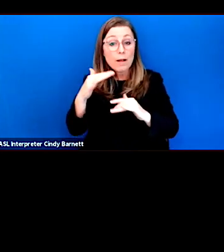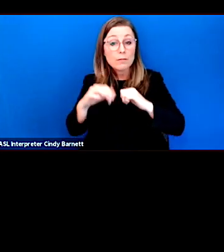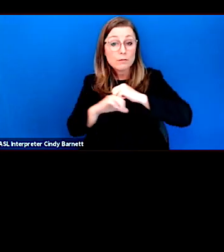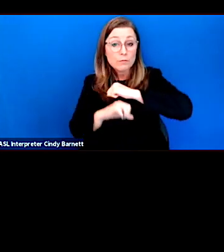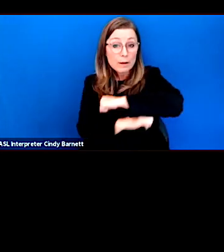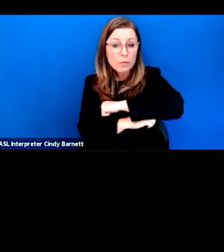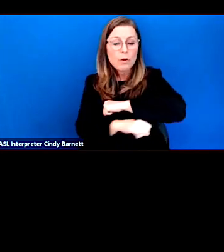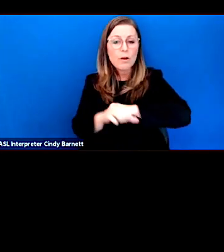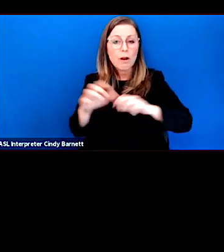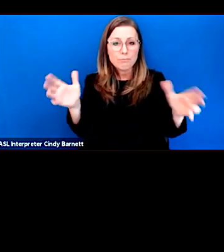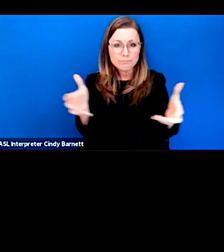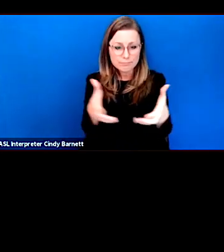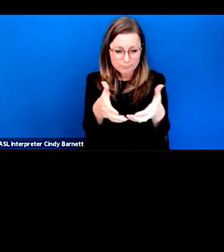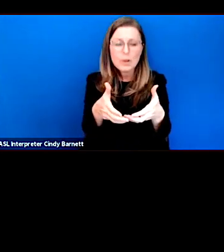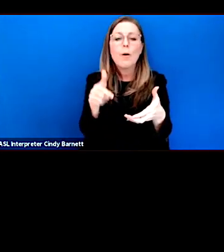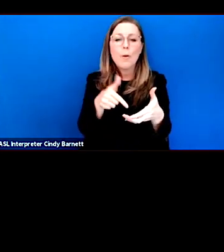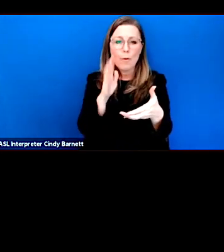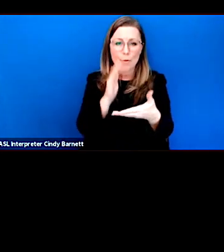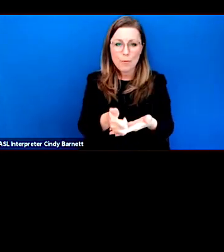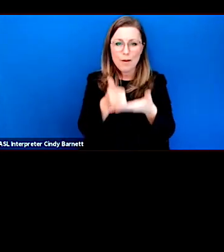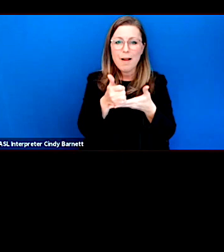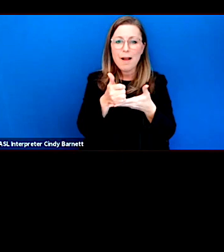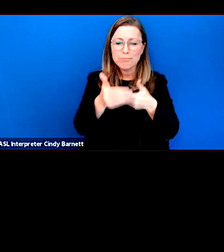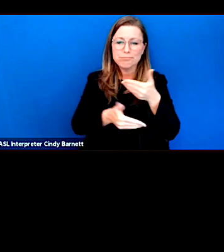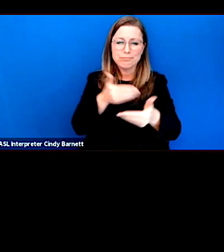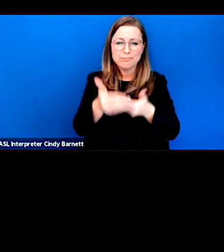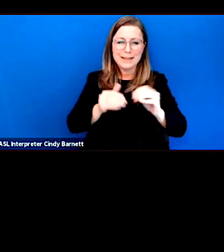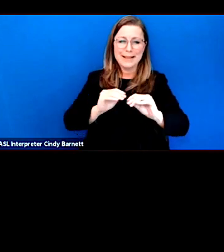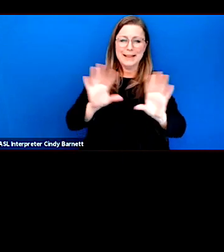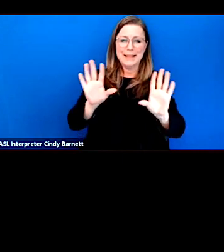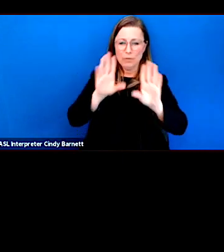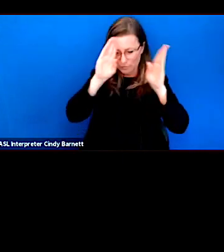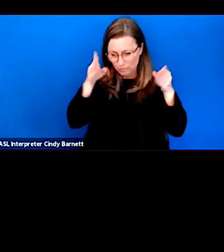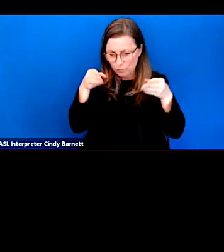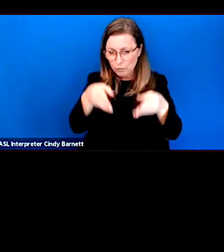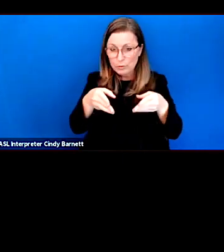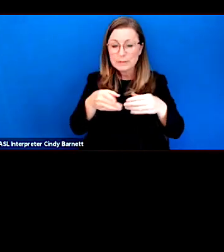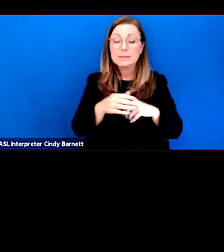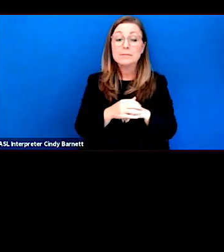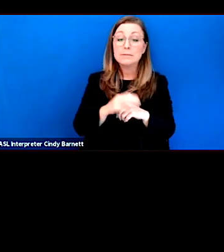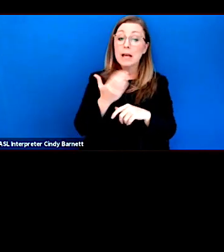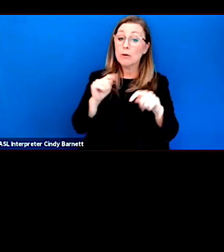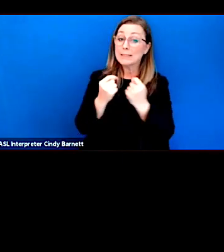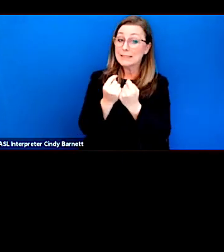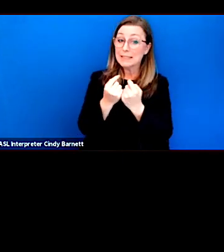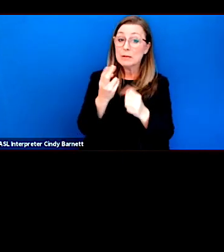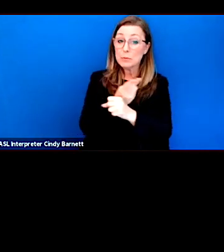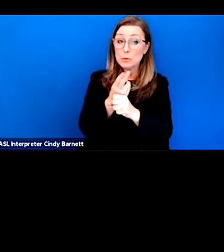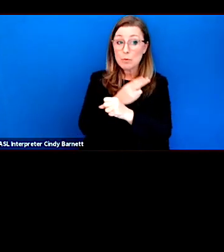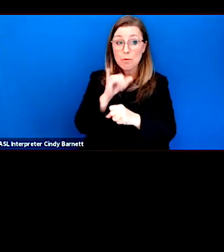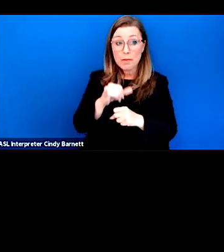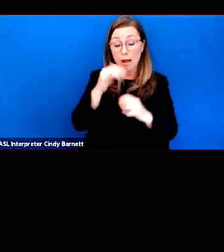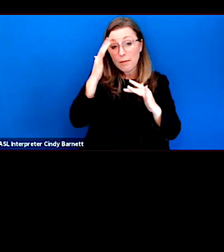focused. Our team usually uses social justice-oriented theoretical framework, such as